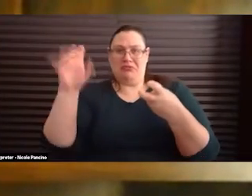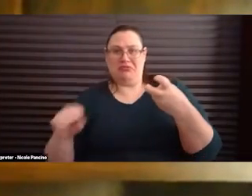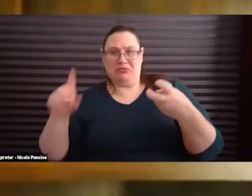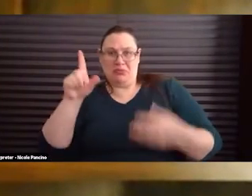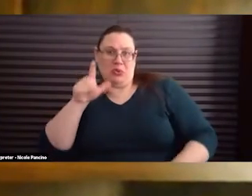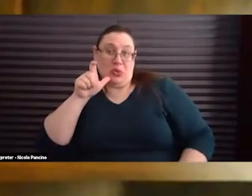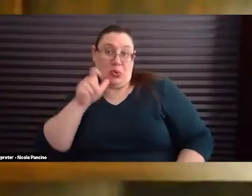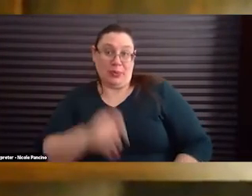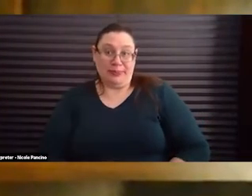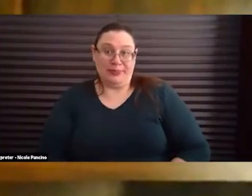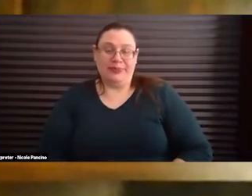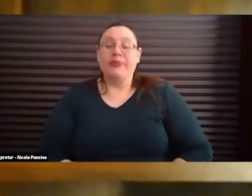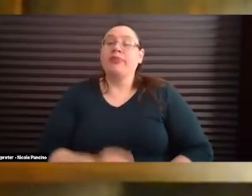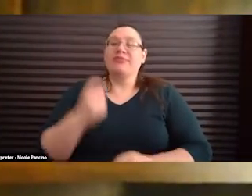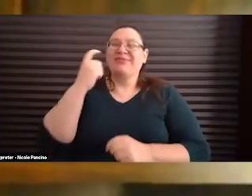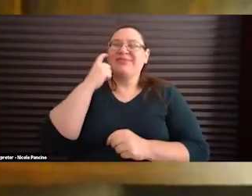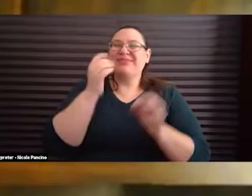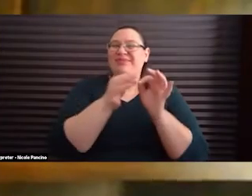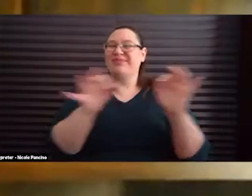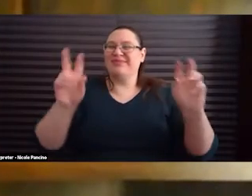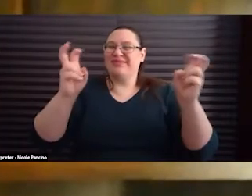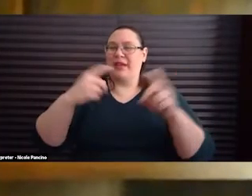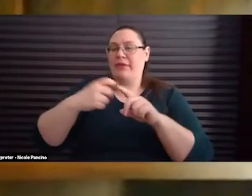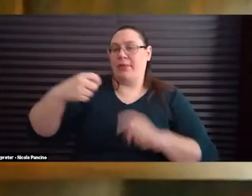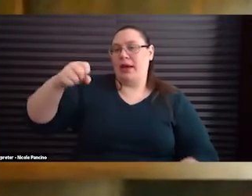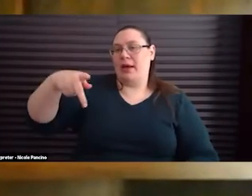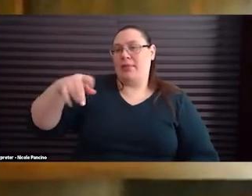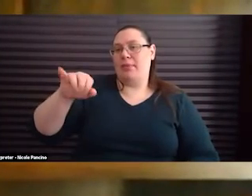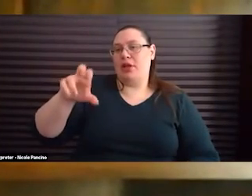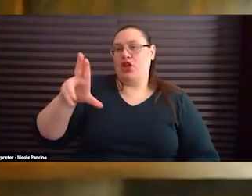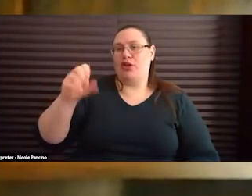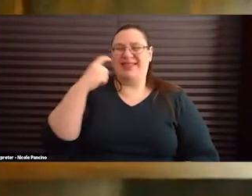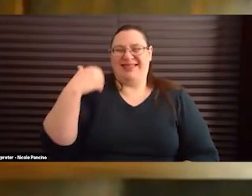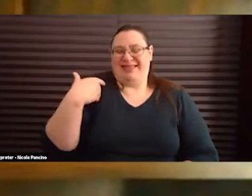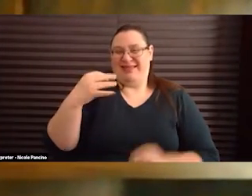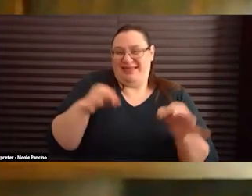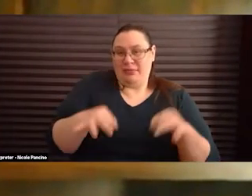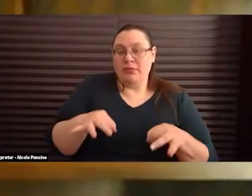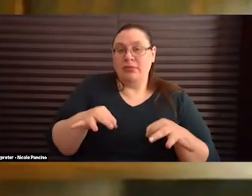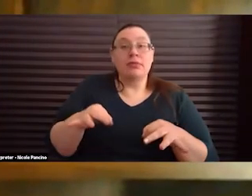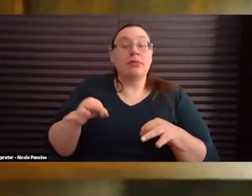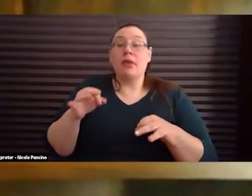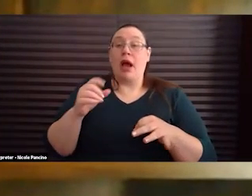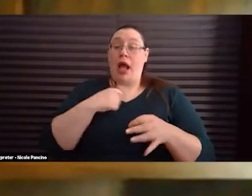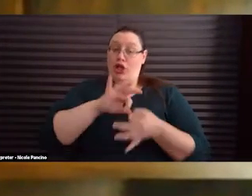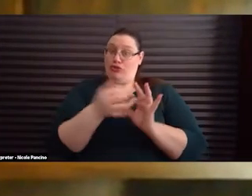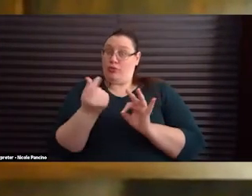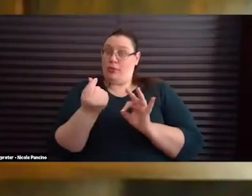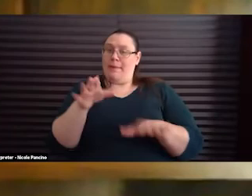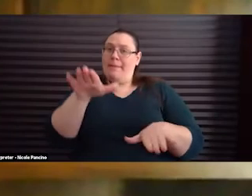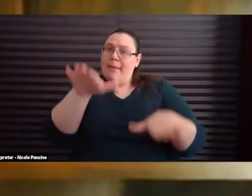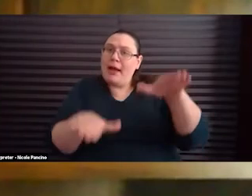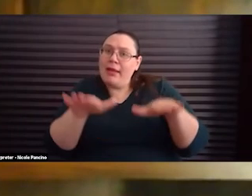what I hear in this comment from Epicurus is balance. Technological change can